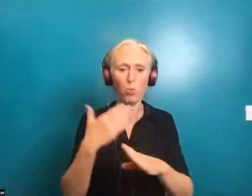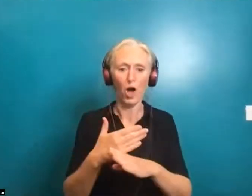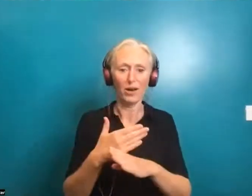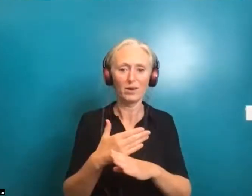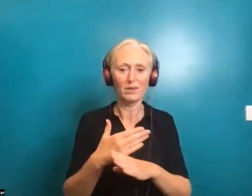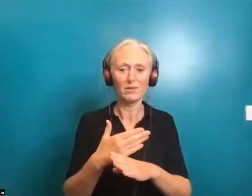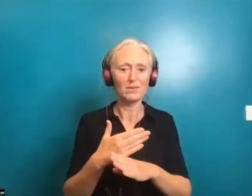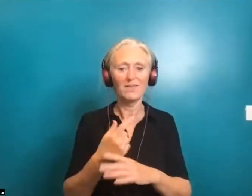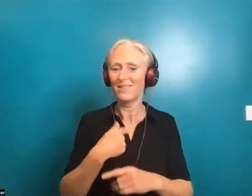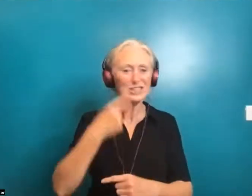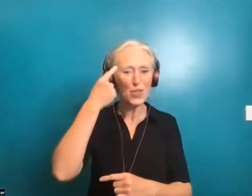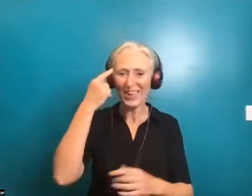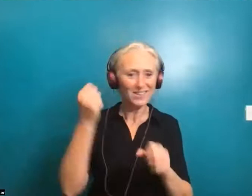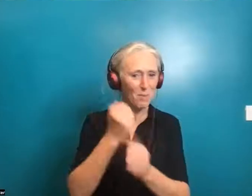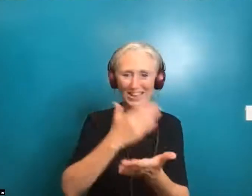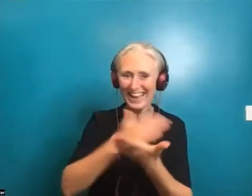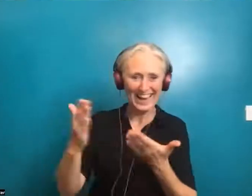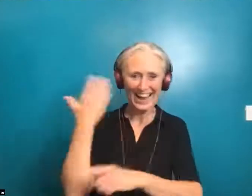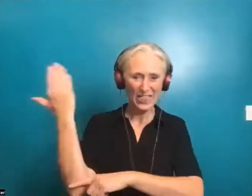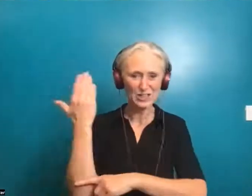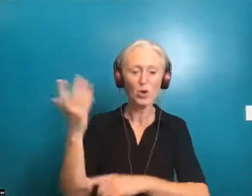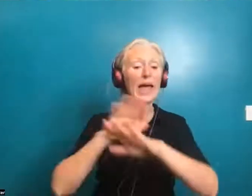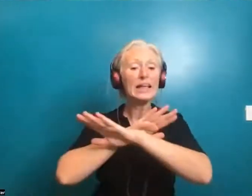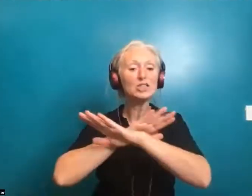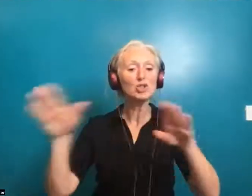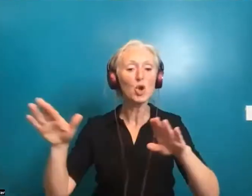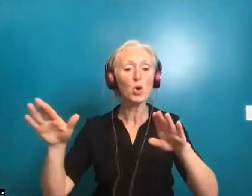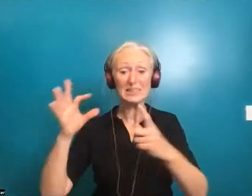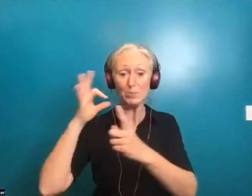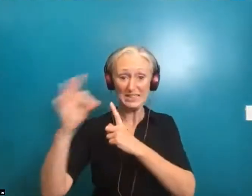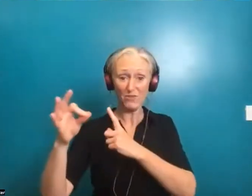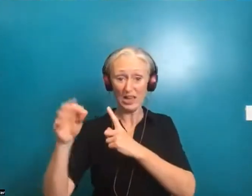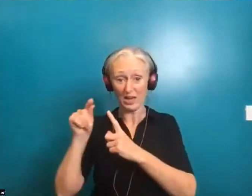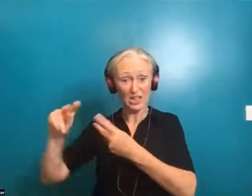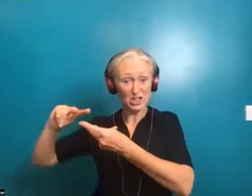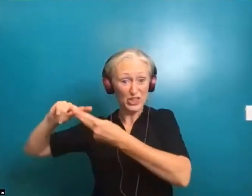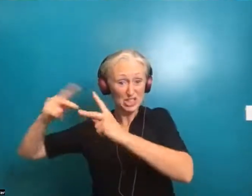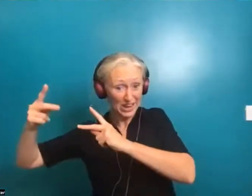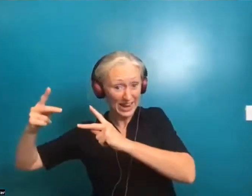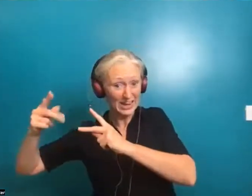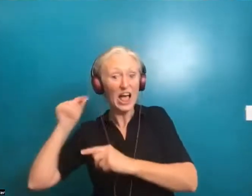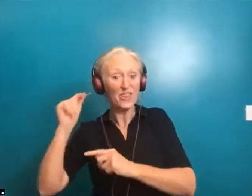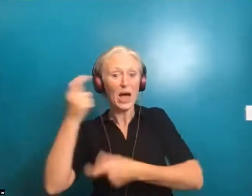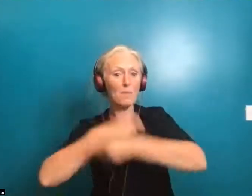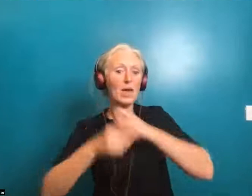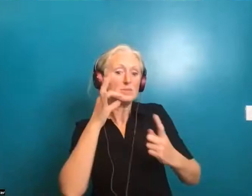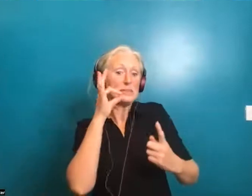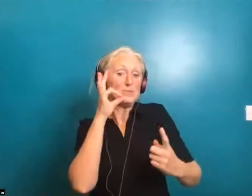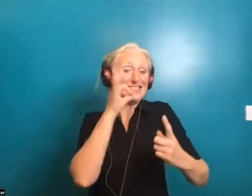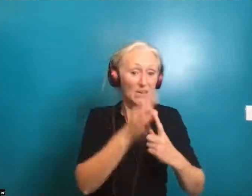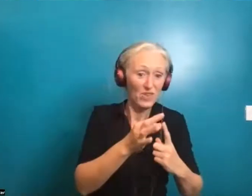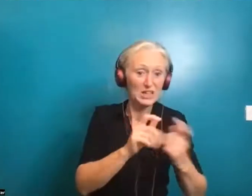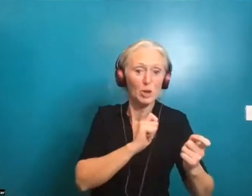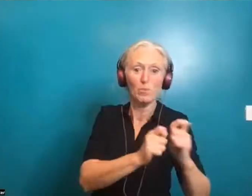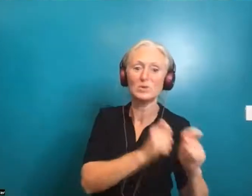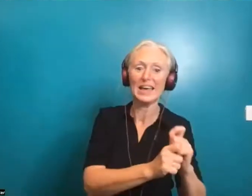but it would work on it. So it's not gene specific, it's mutation specific. Thank you.